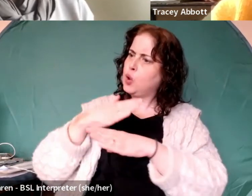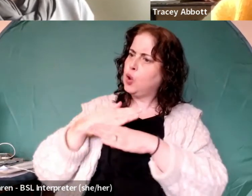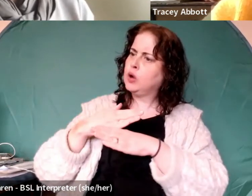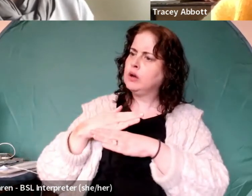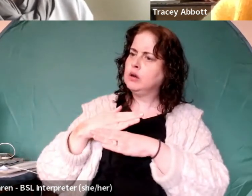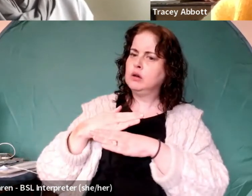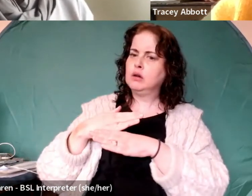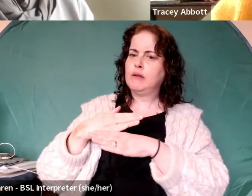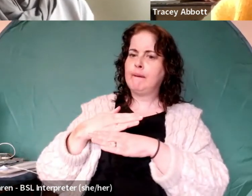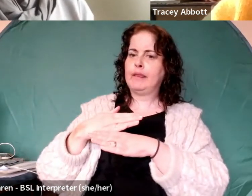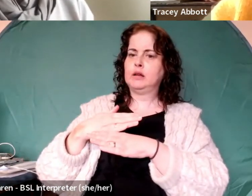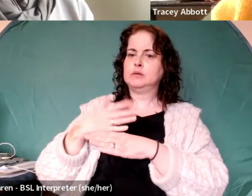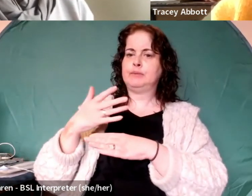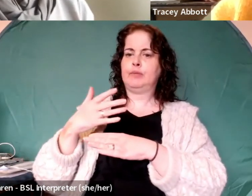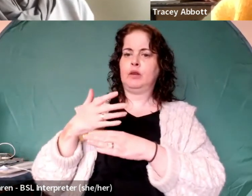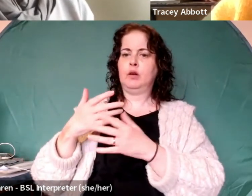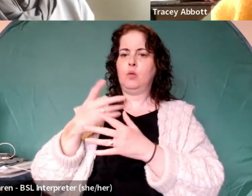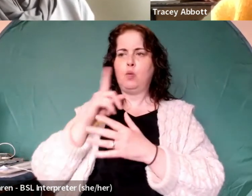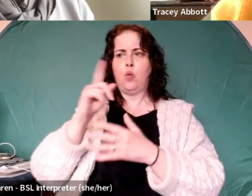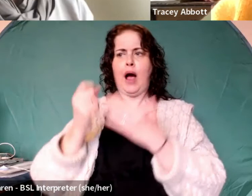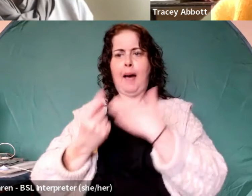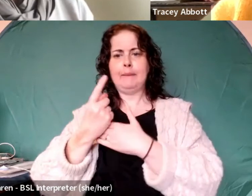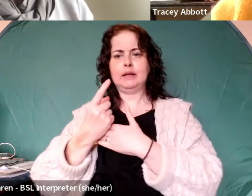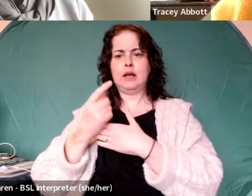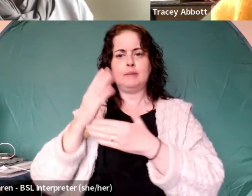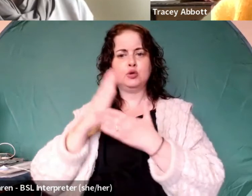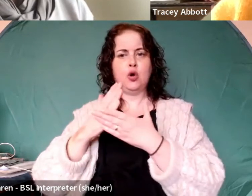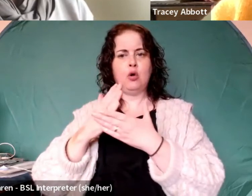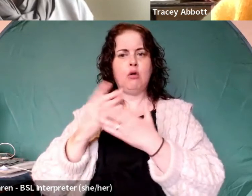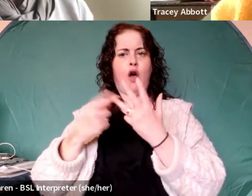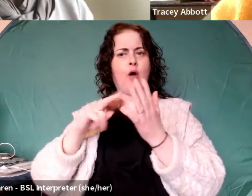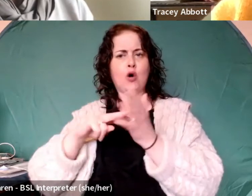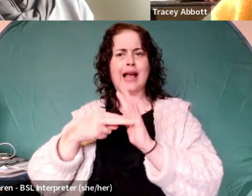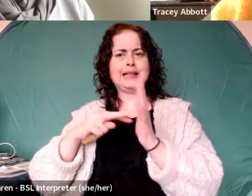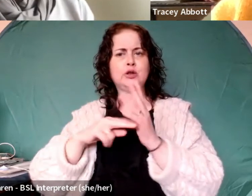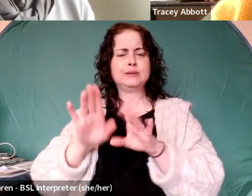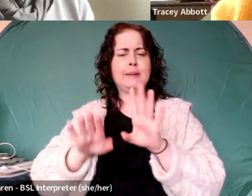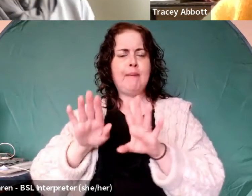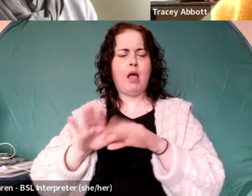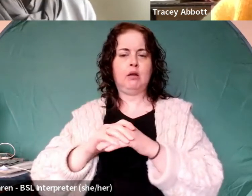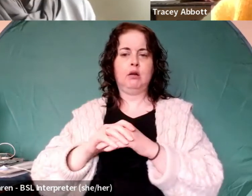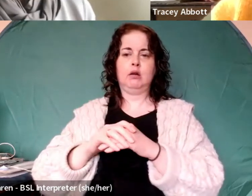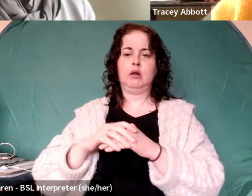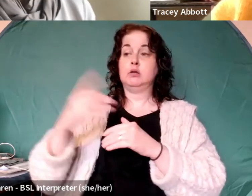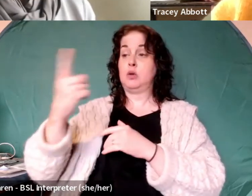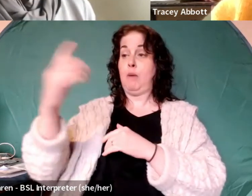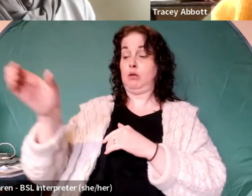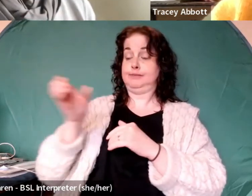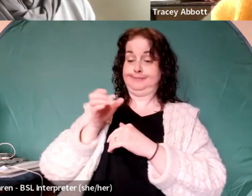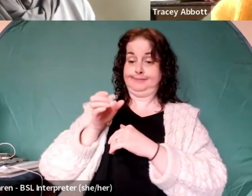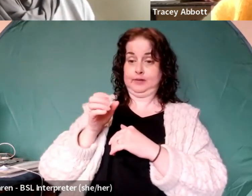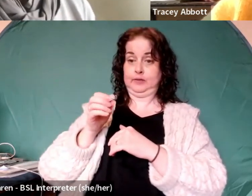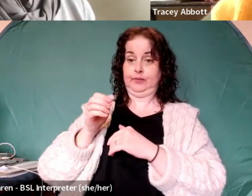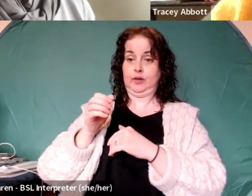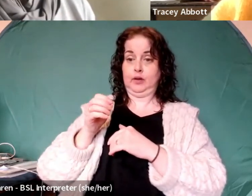really play to those. And often what happens, and I'm sure it happens in other organizations, is that you take somebody on and then very quickly you